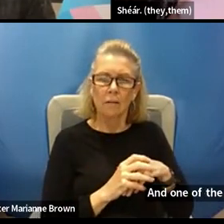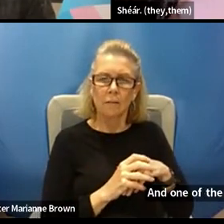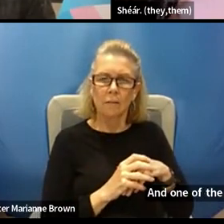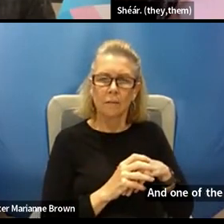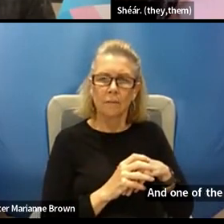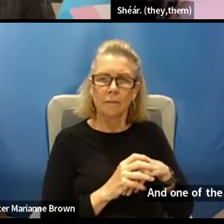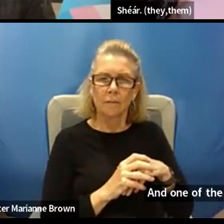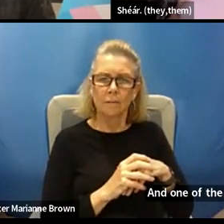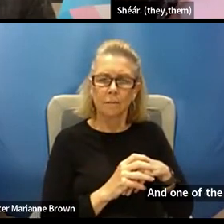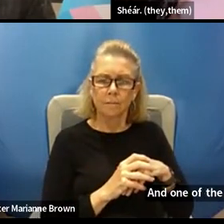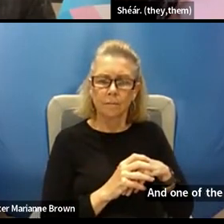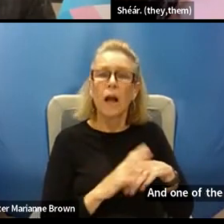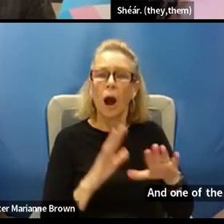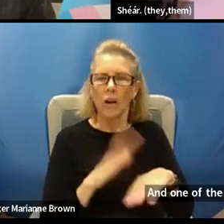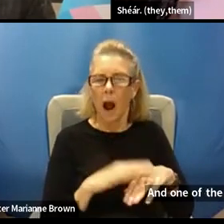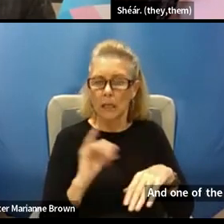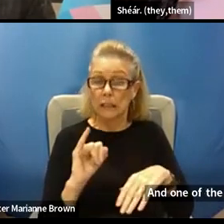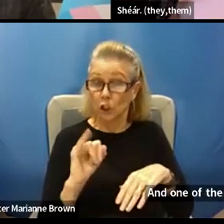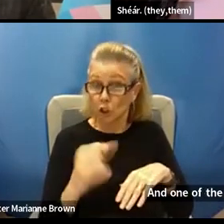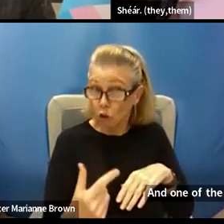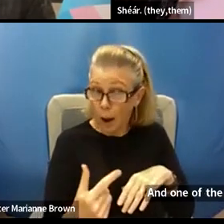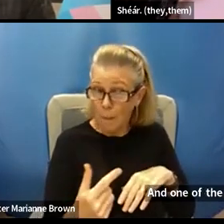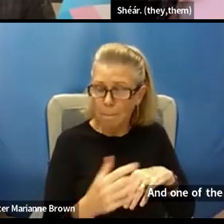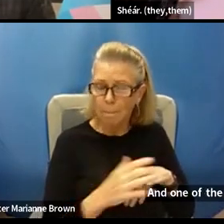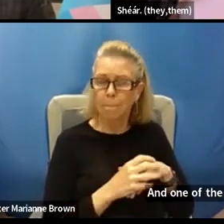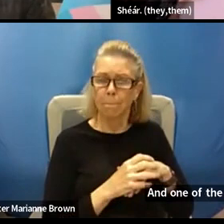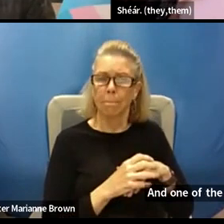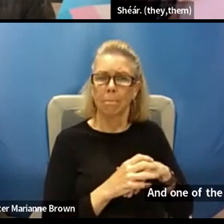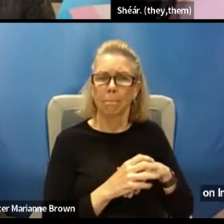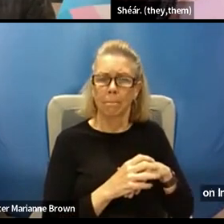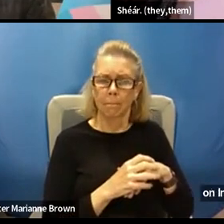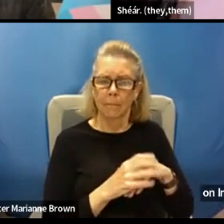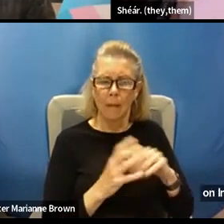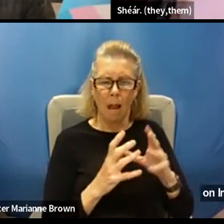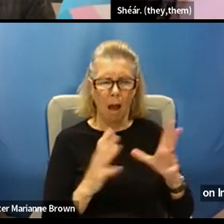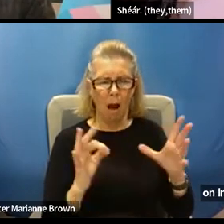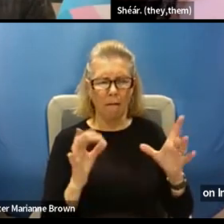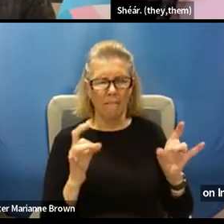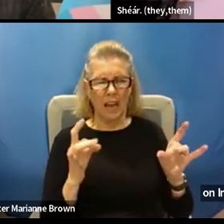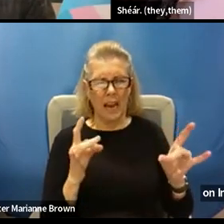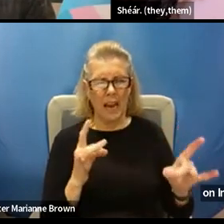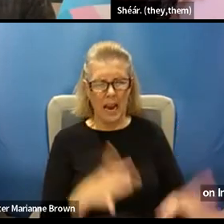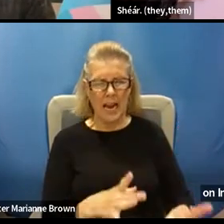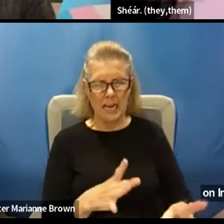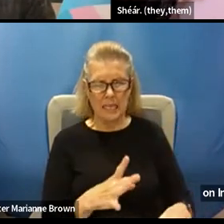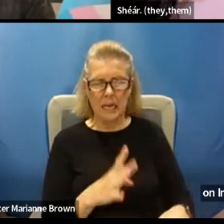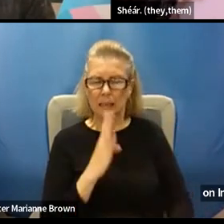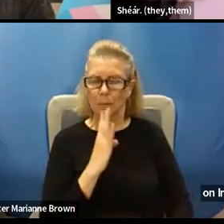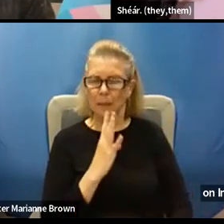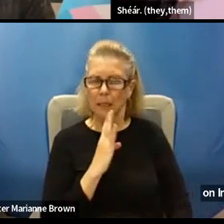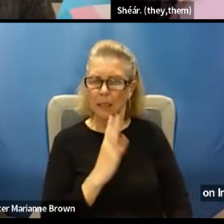on Instagram is a great amount of hate, so to speak.